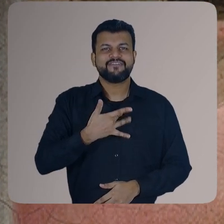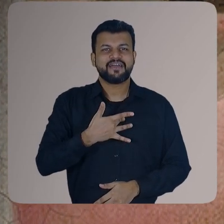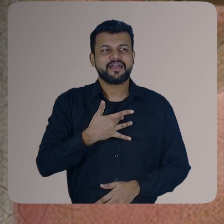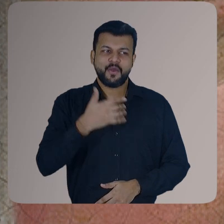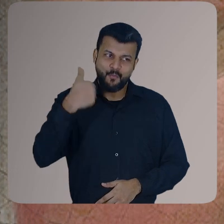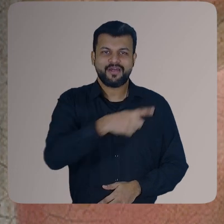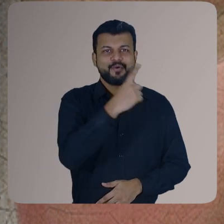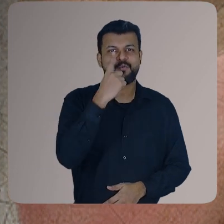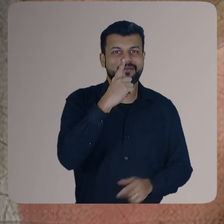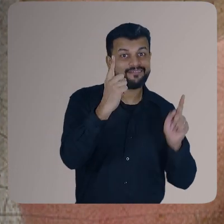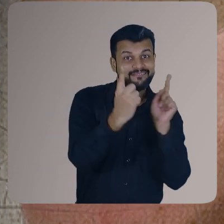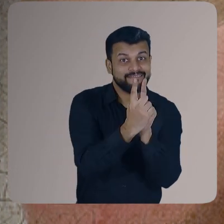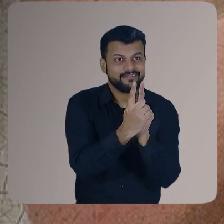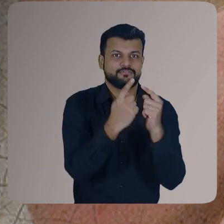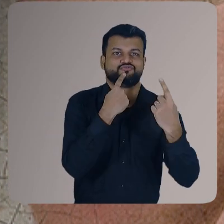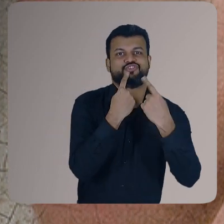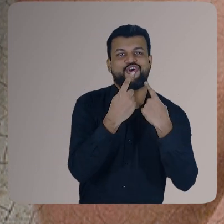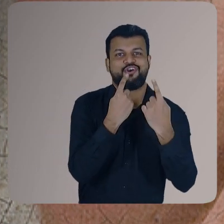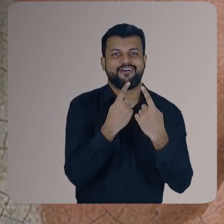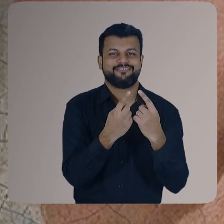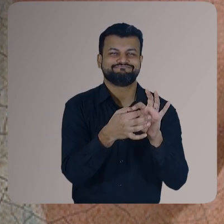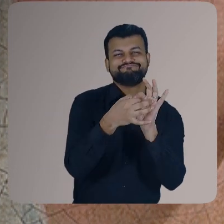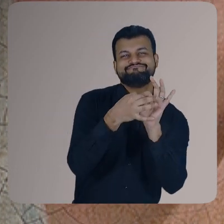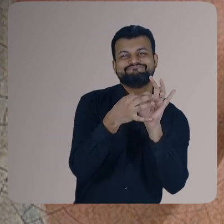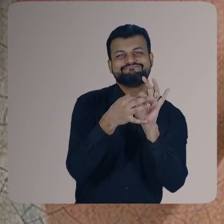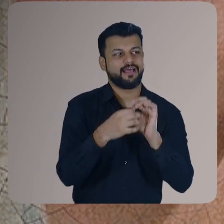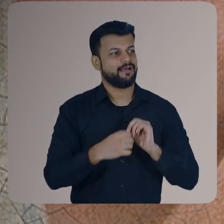like she's about to engage us in a friendly conversation.